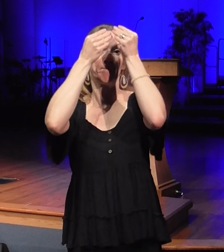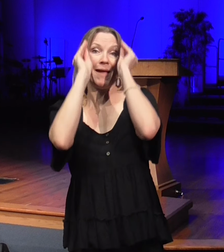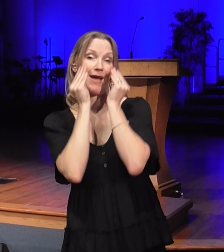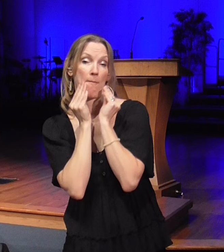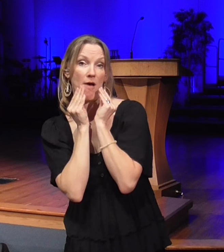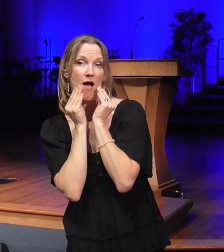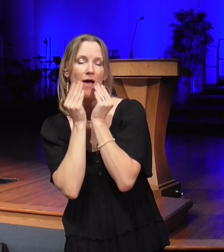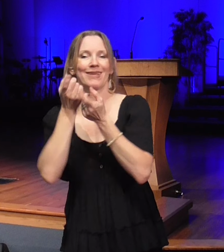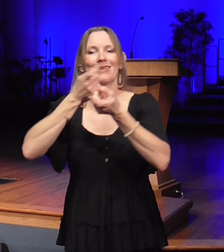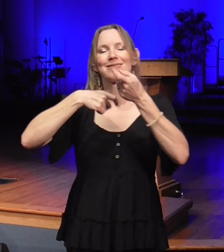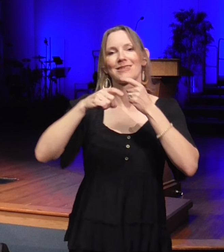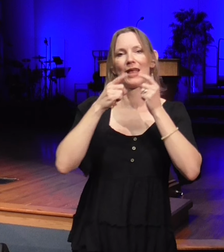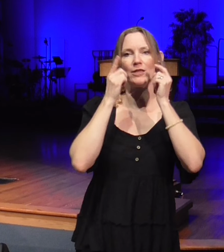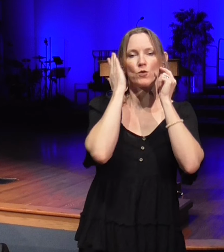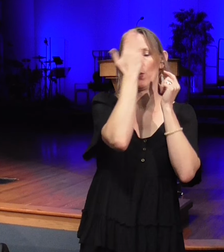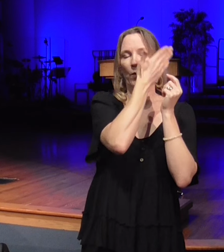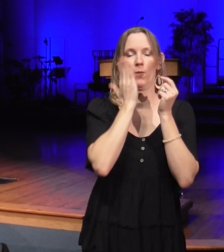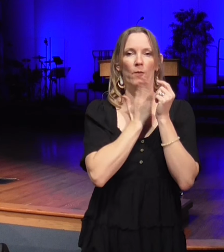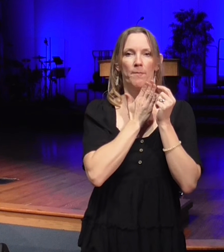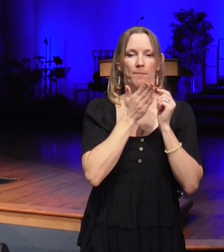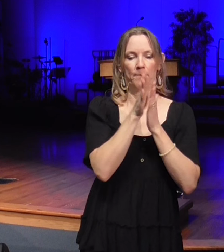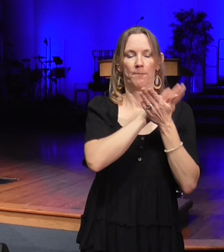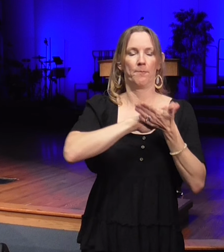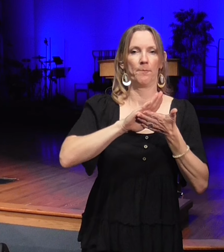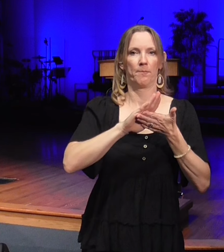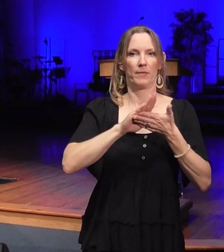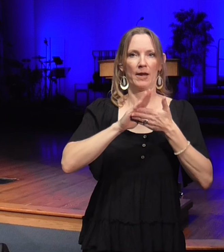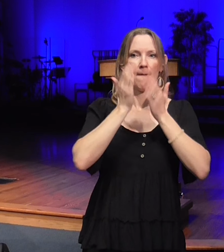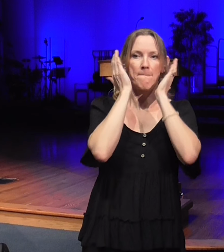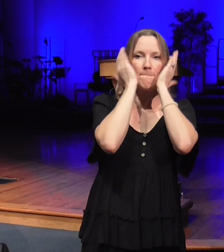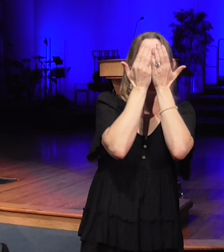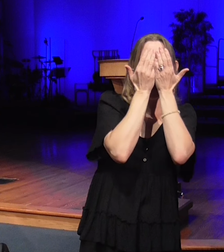makeup off. This doesn't mean that we assume